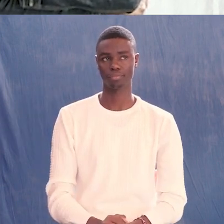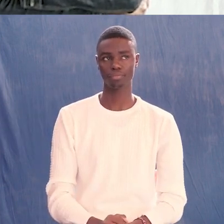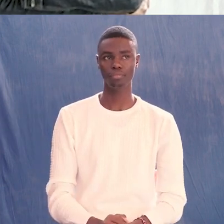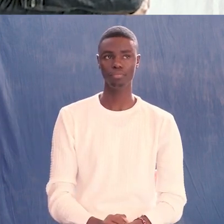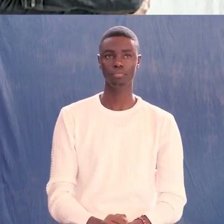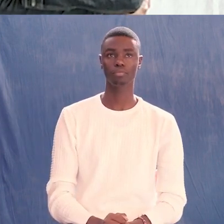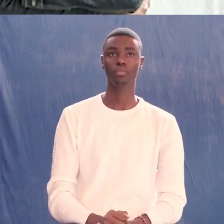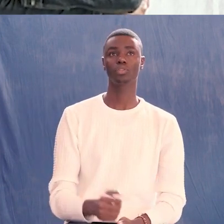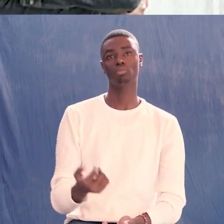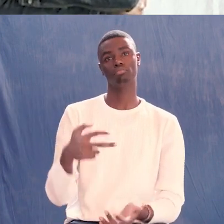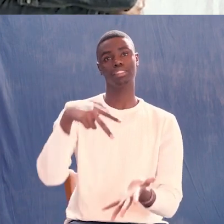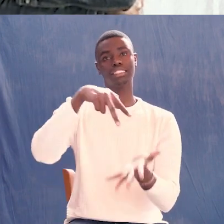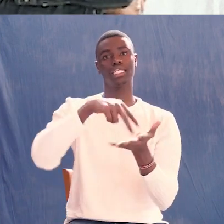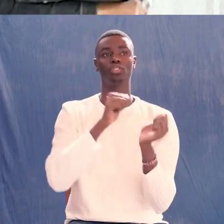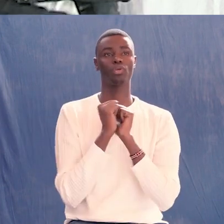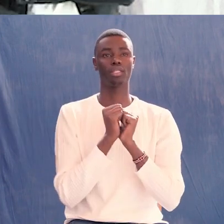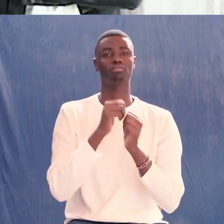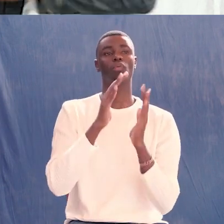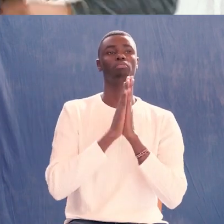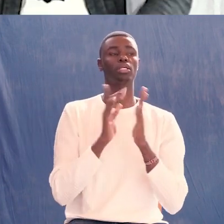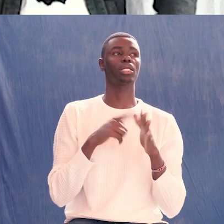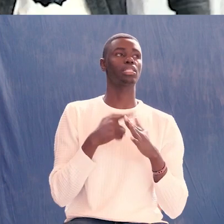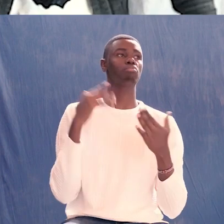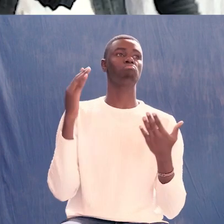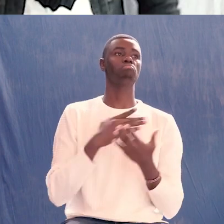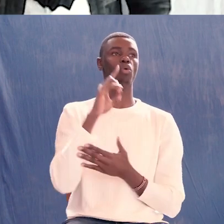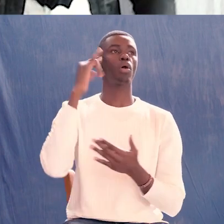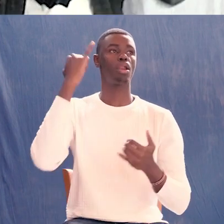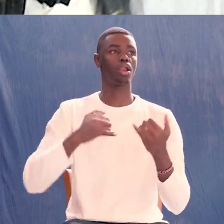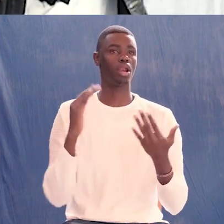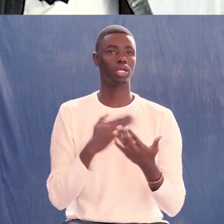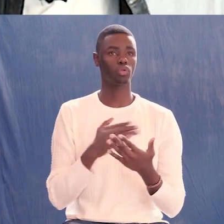Let's stand together and we'll pray and we'll sing one last song.